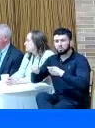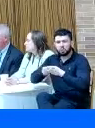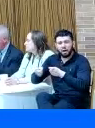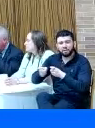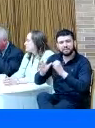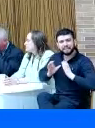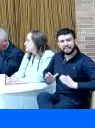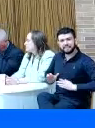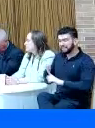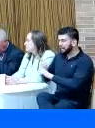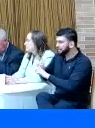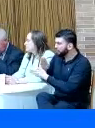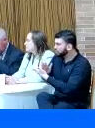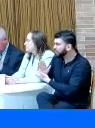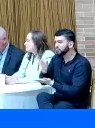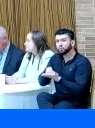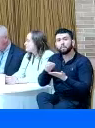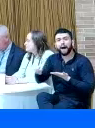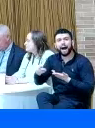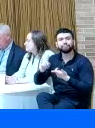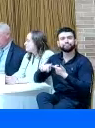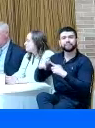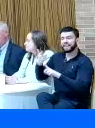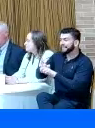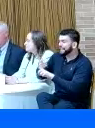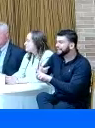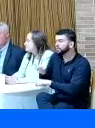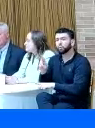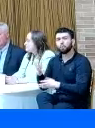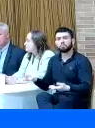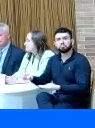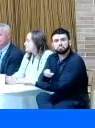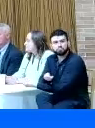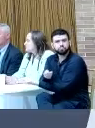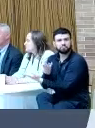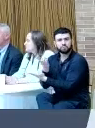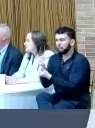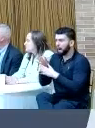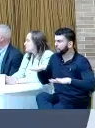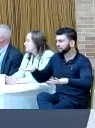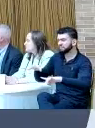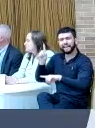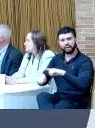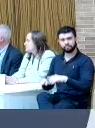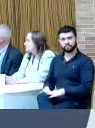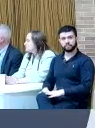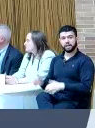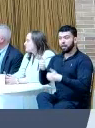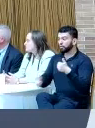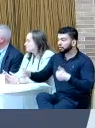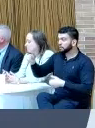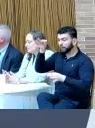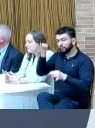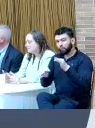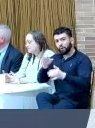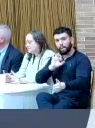buy sell inherit or lease real and personal property the Supreme Court decision passed the